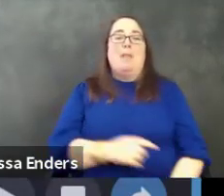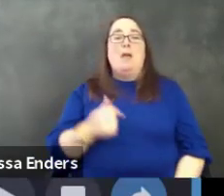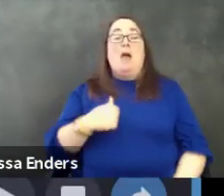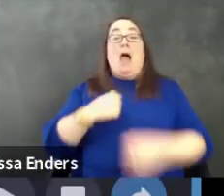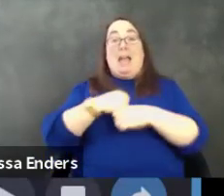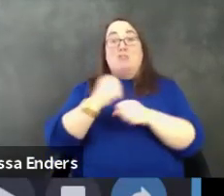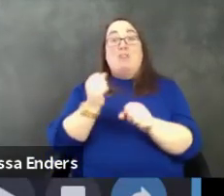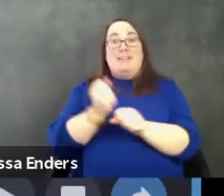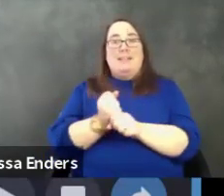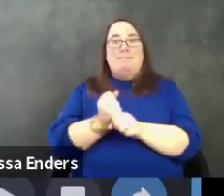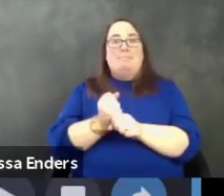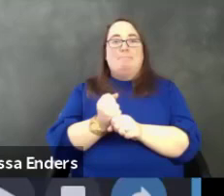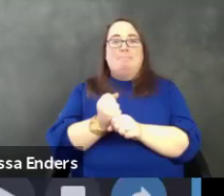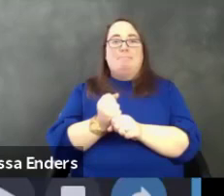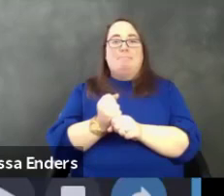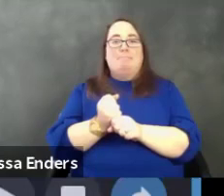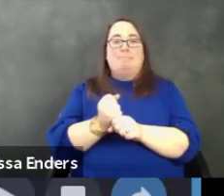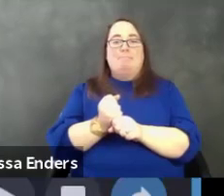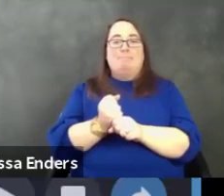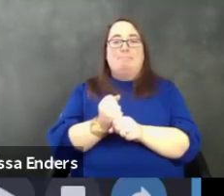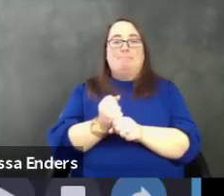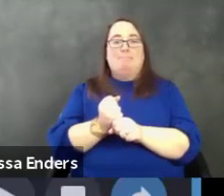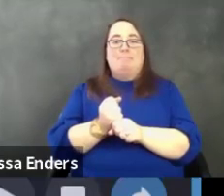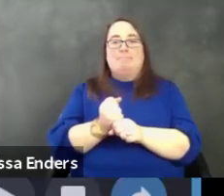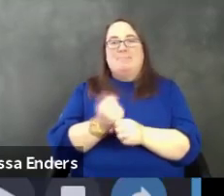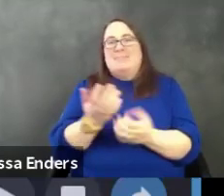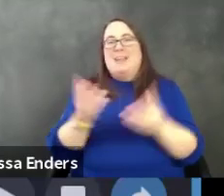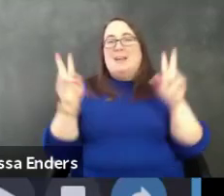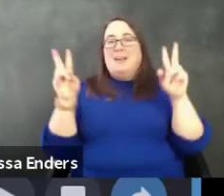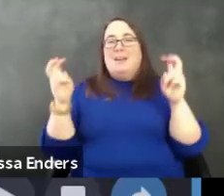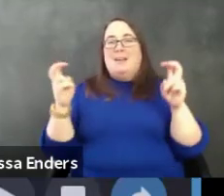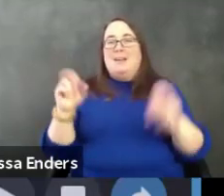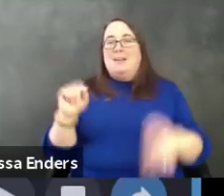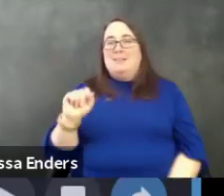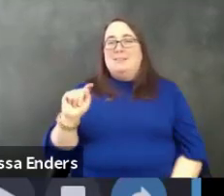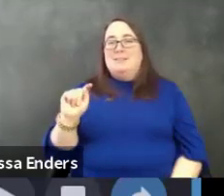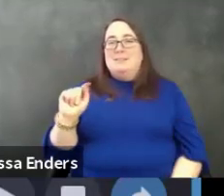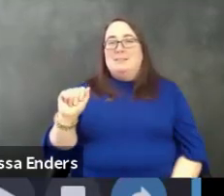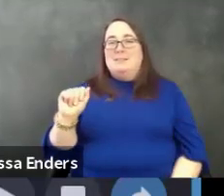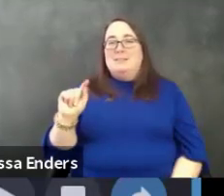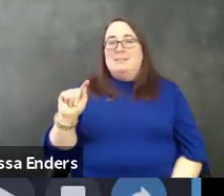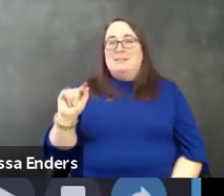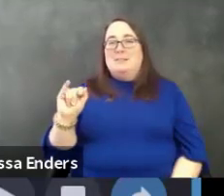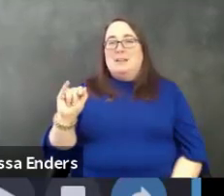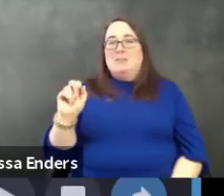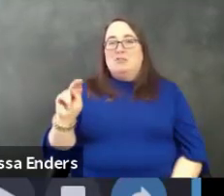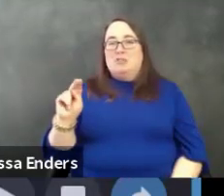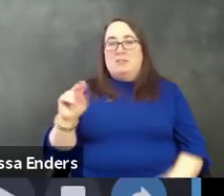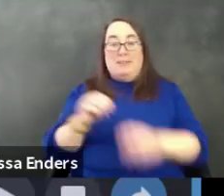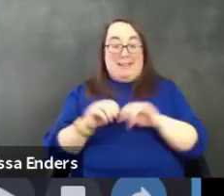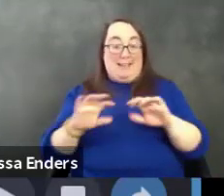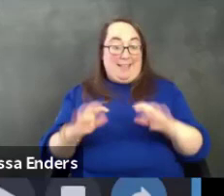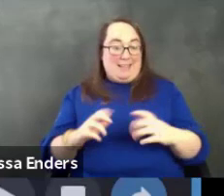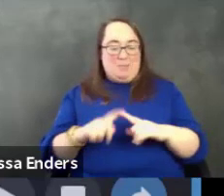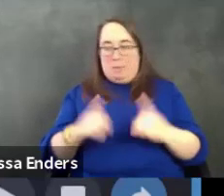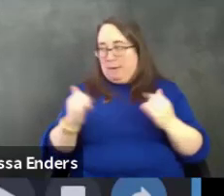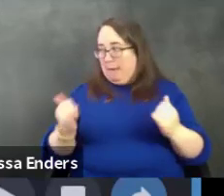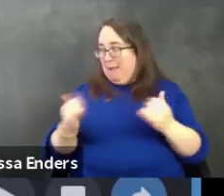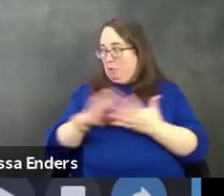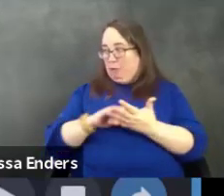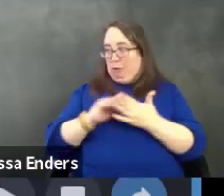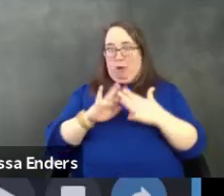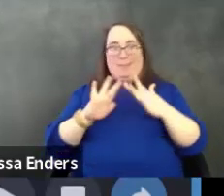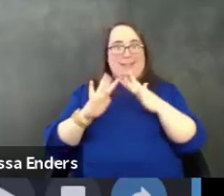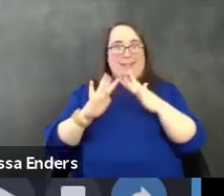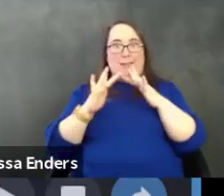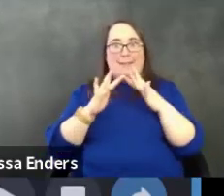as, think of this as your station that you might create for an in-class situation. But now that we're at virtual learning situation, you might want